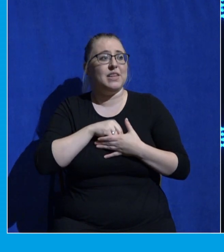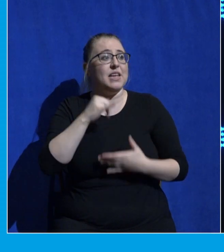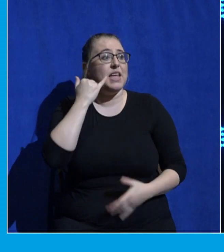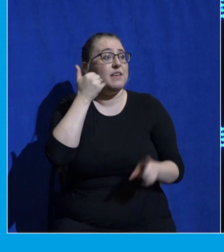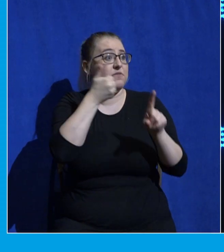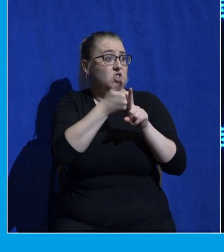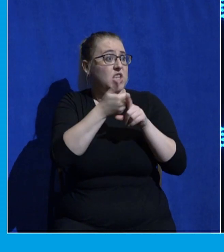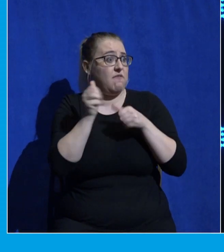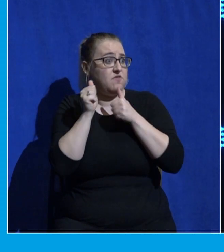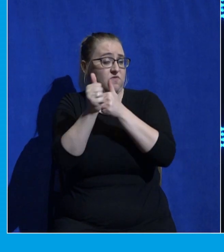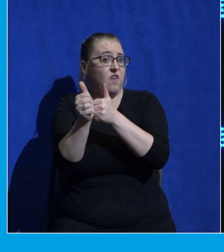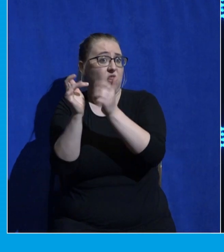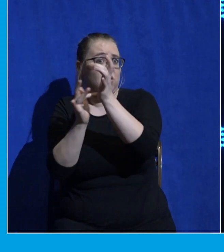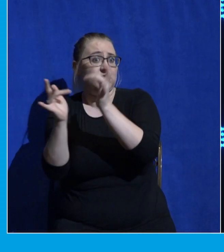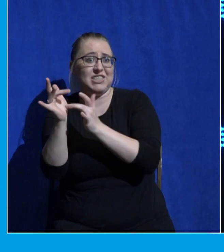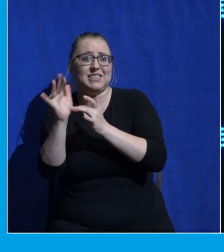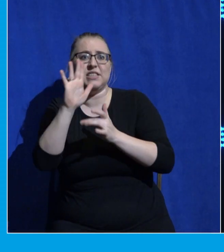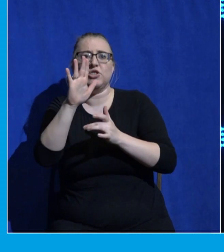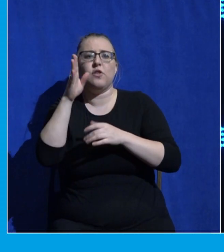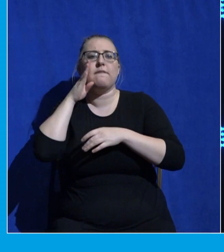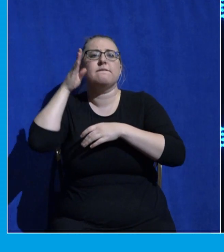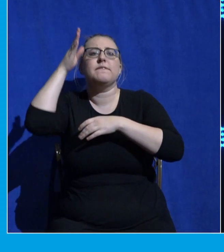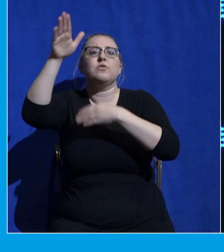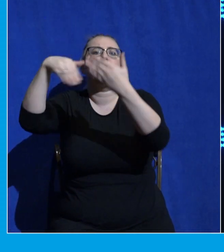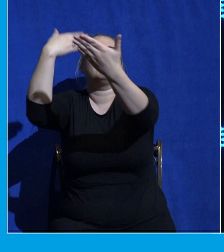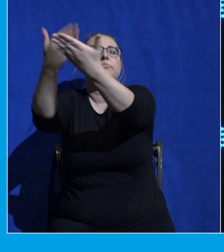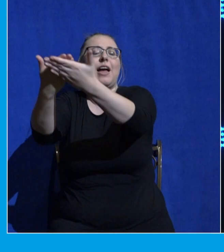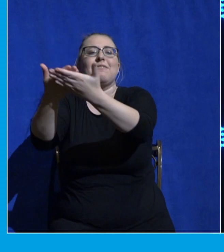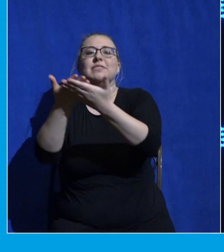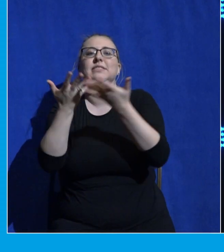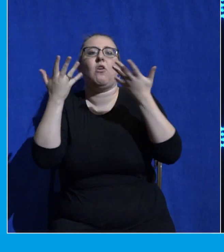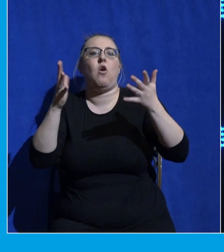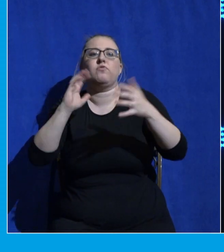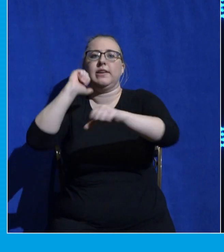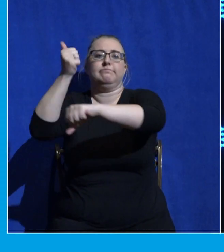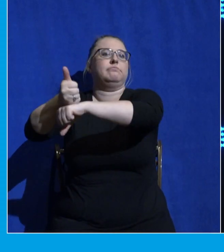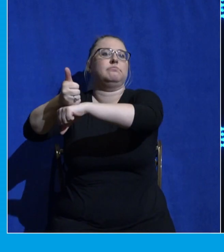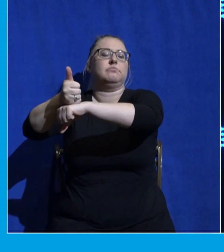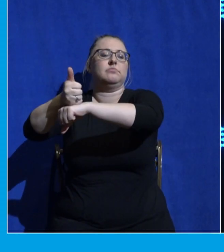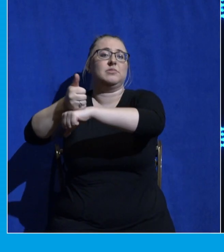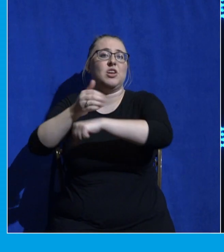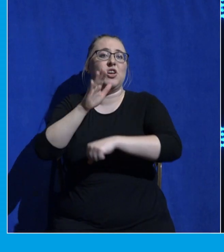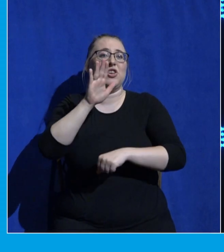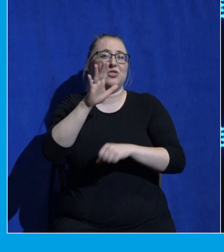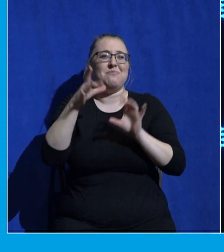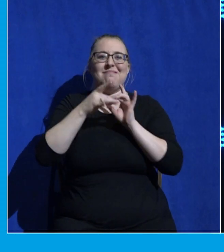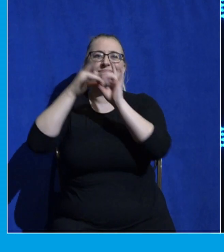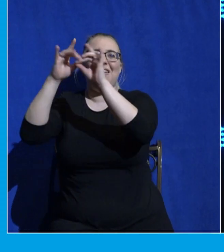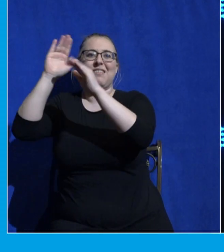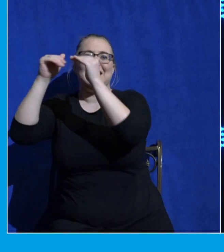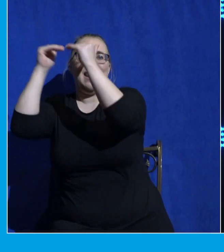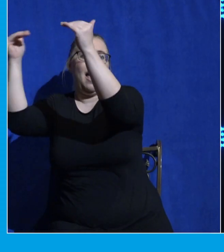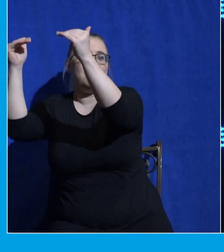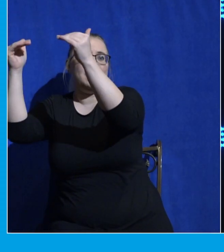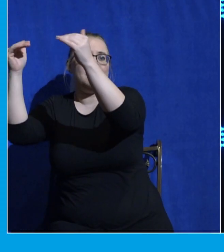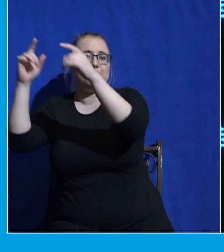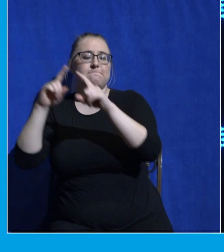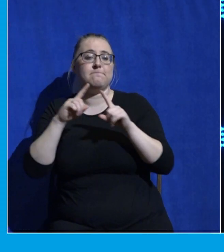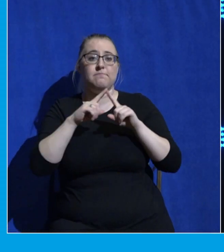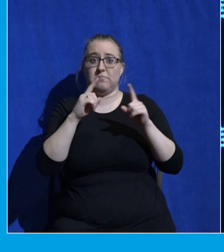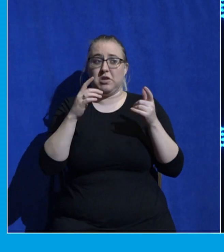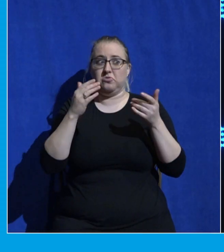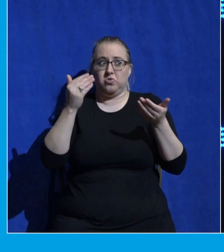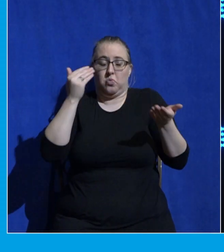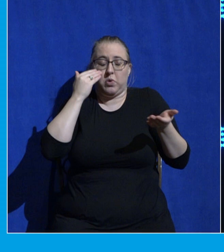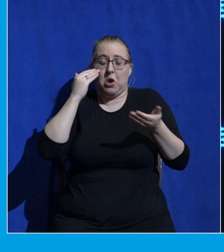set. Philippians 3:20 says that your citizenship is in heaven. But hear me today. While the destination is